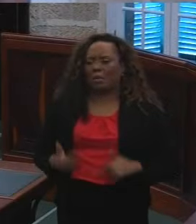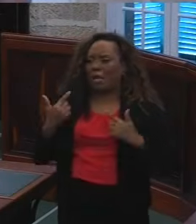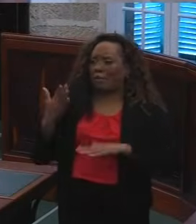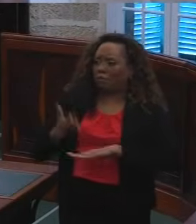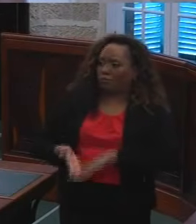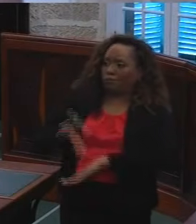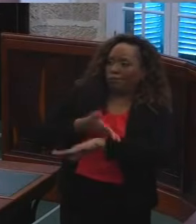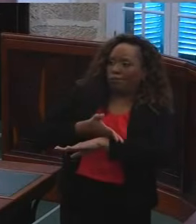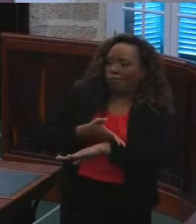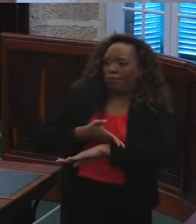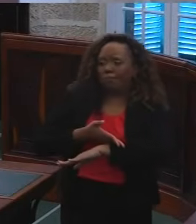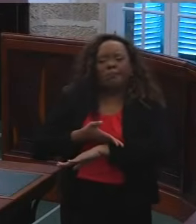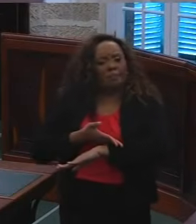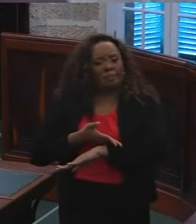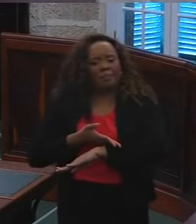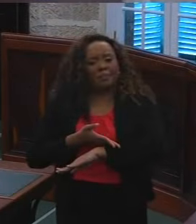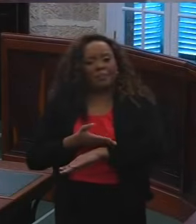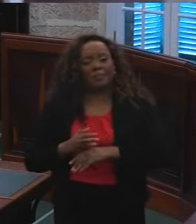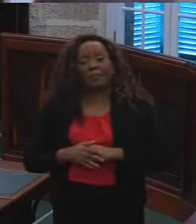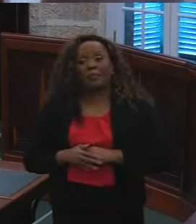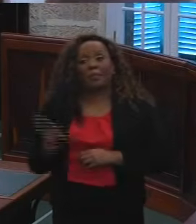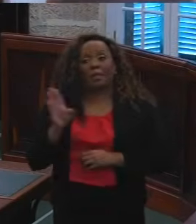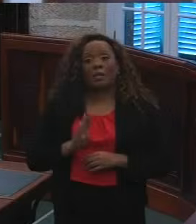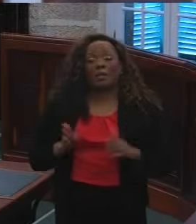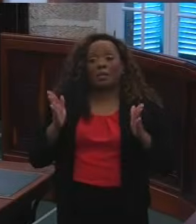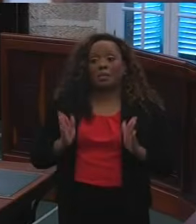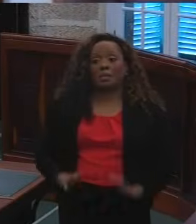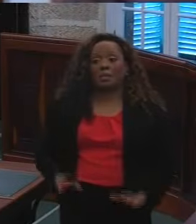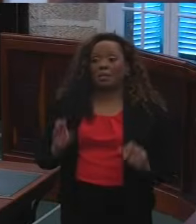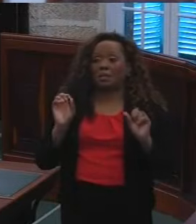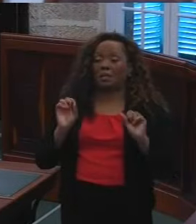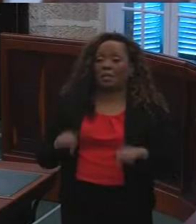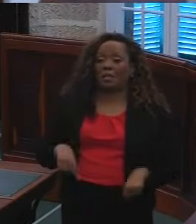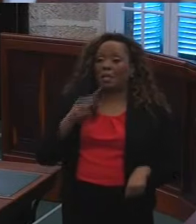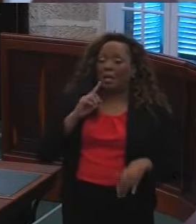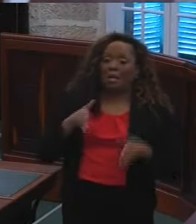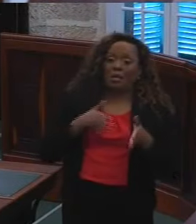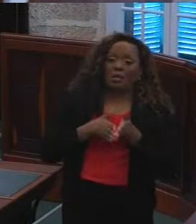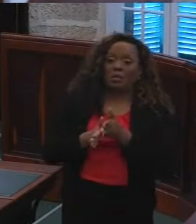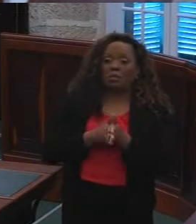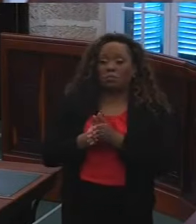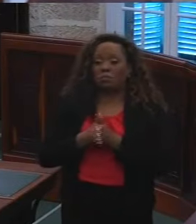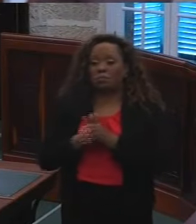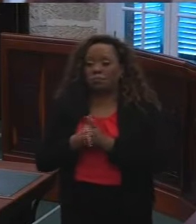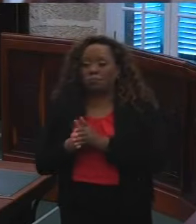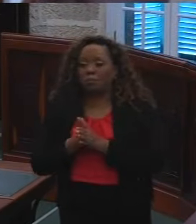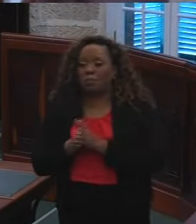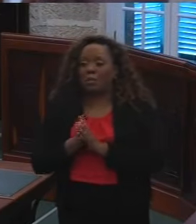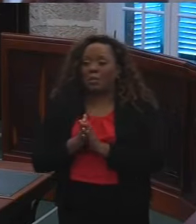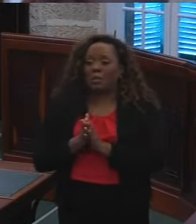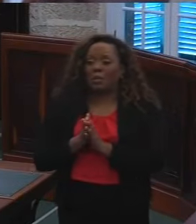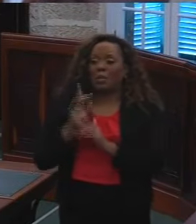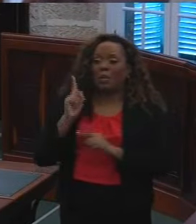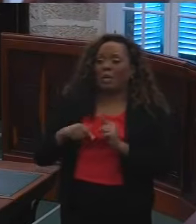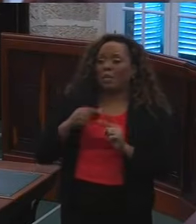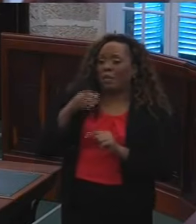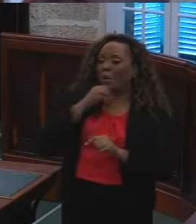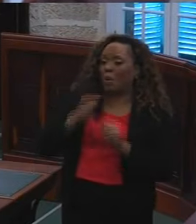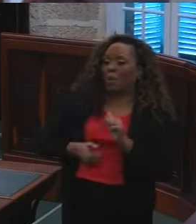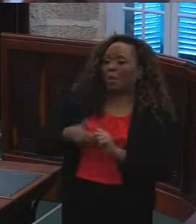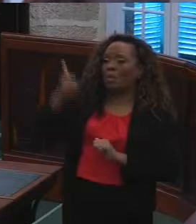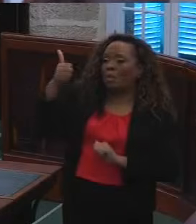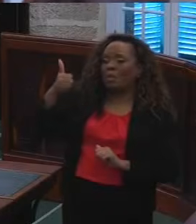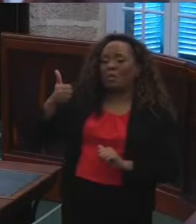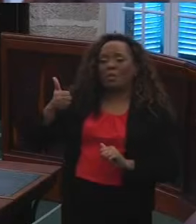that Barbadians can look forward to living those years, those twilight beautiful years,